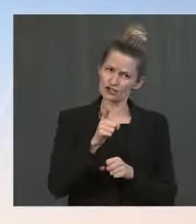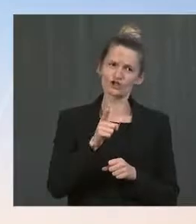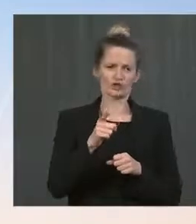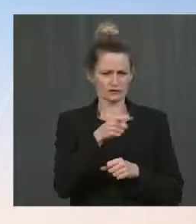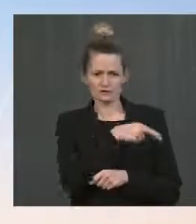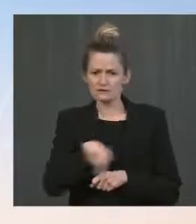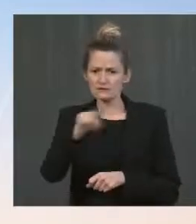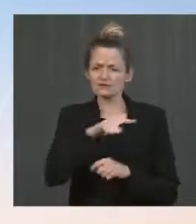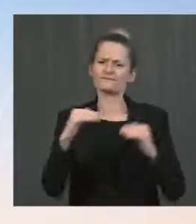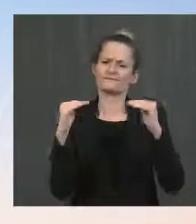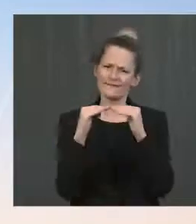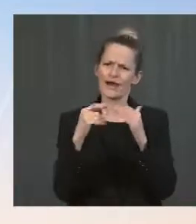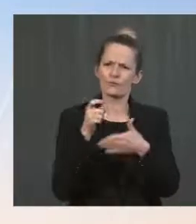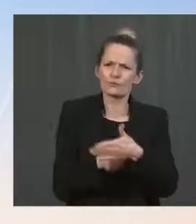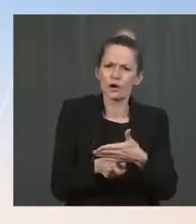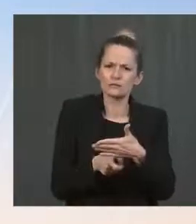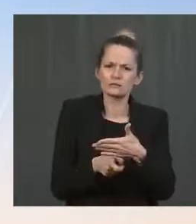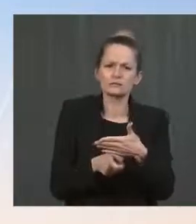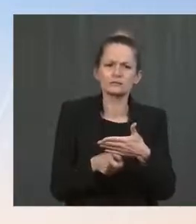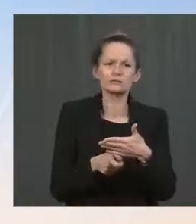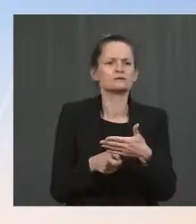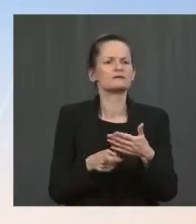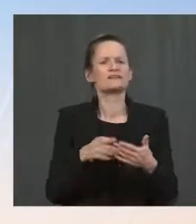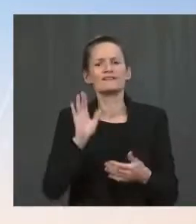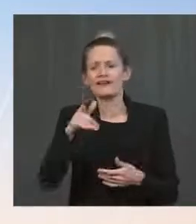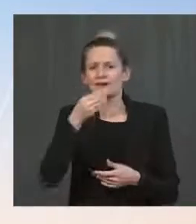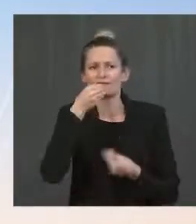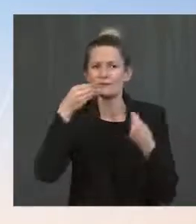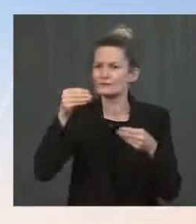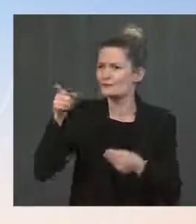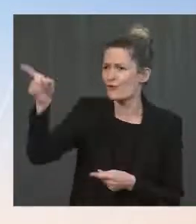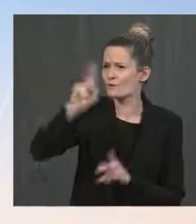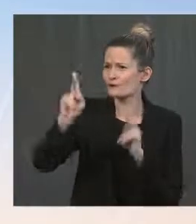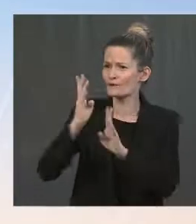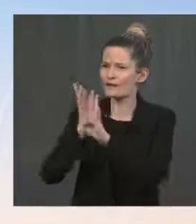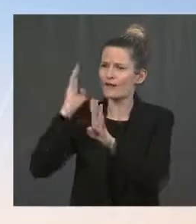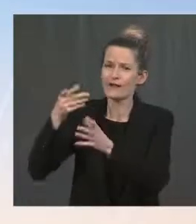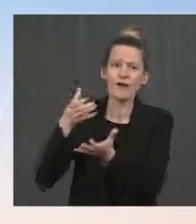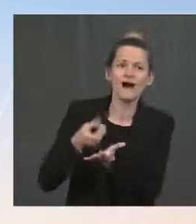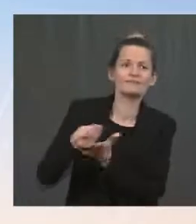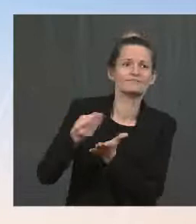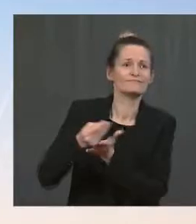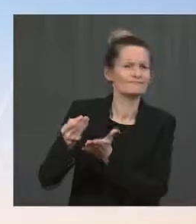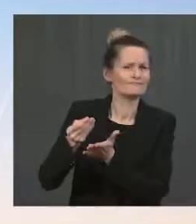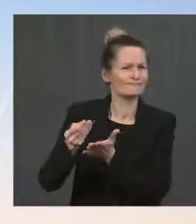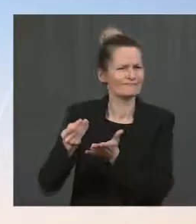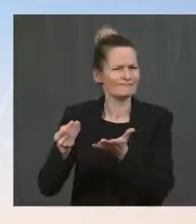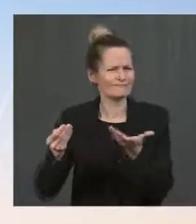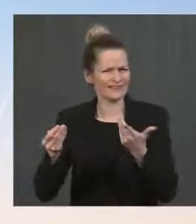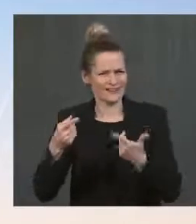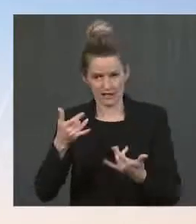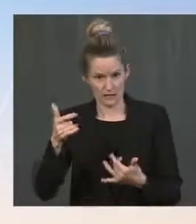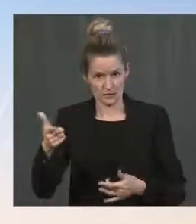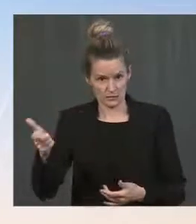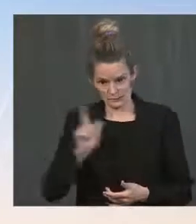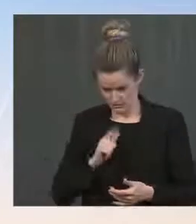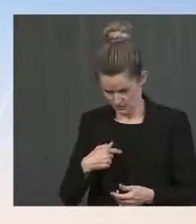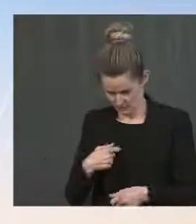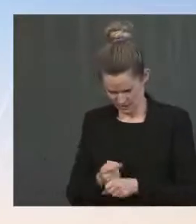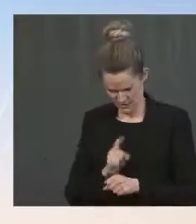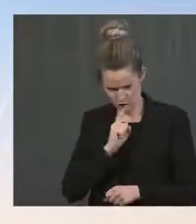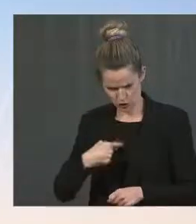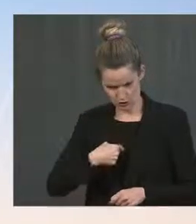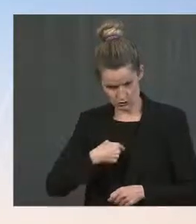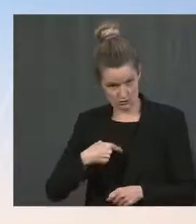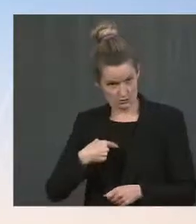the checkout line, I'm paying a fair price. I'm not paying more than I should. And right now, because of the concentration, we have two issues